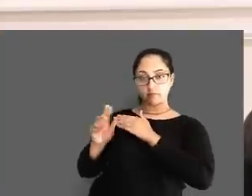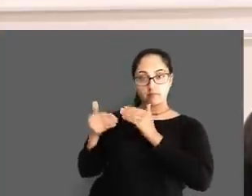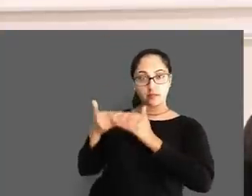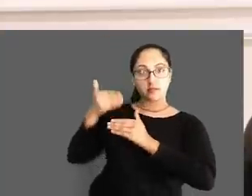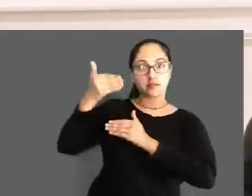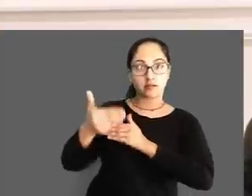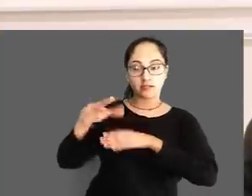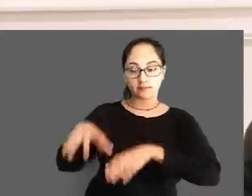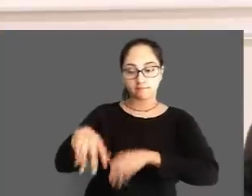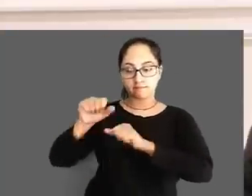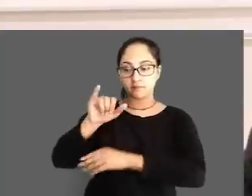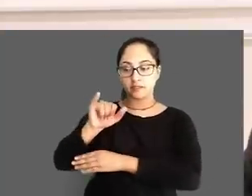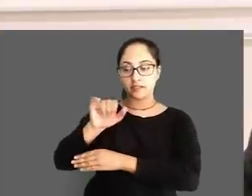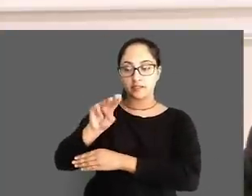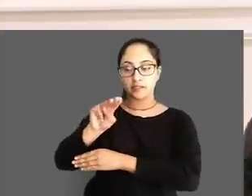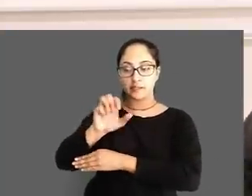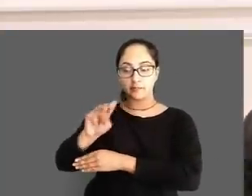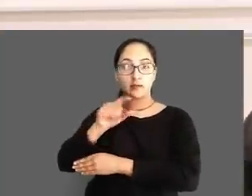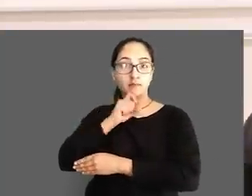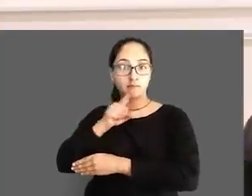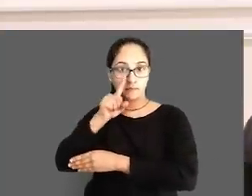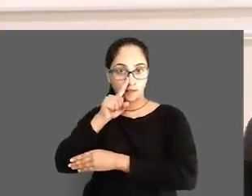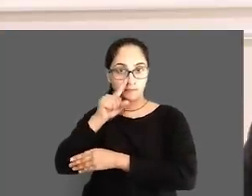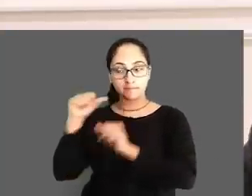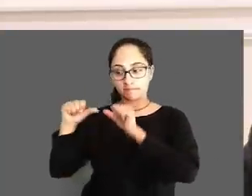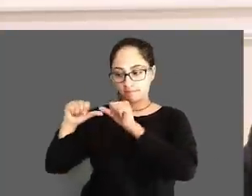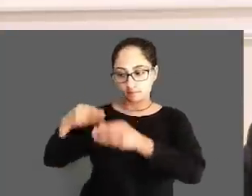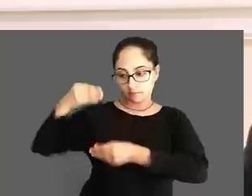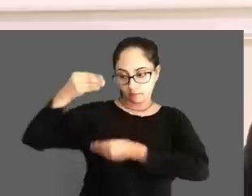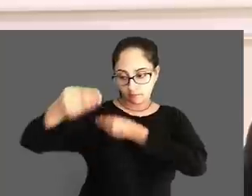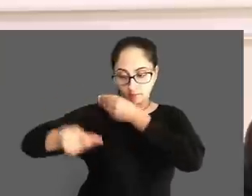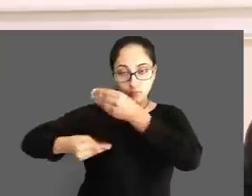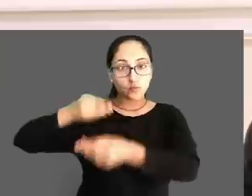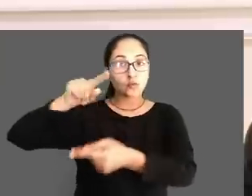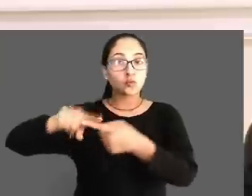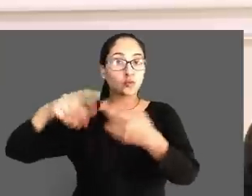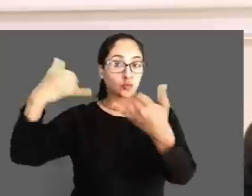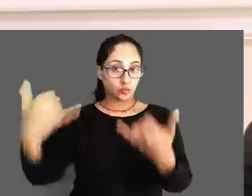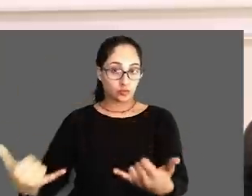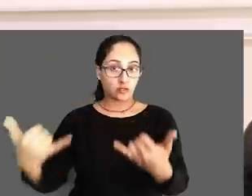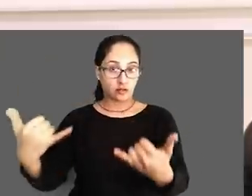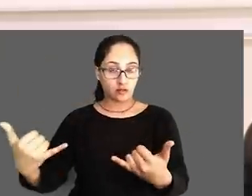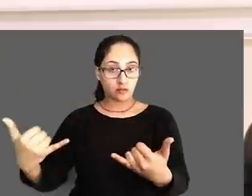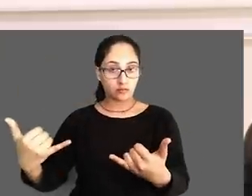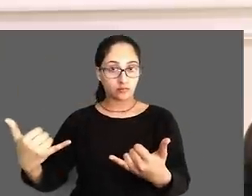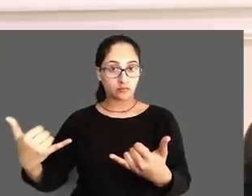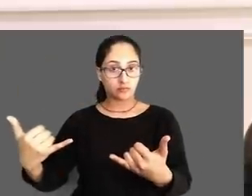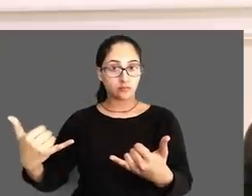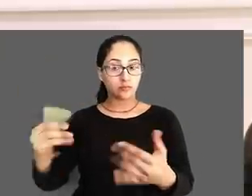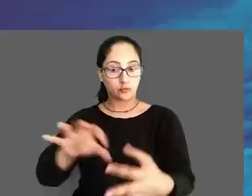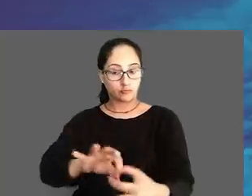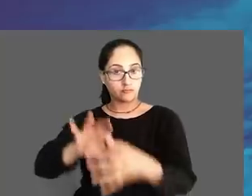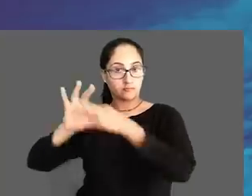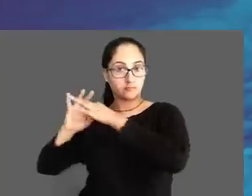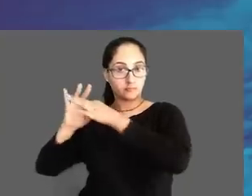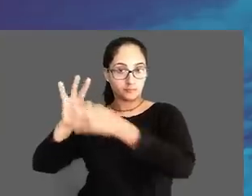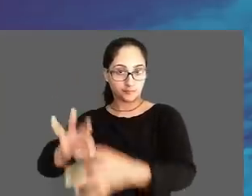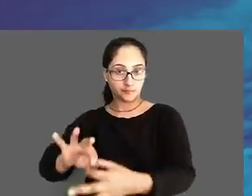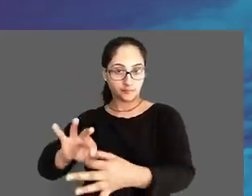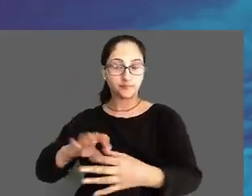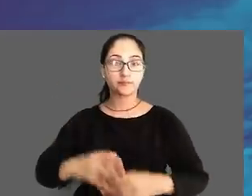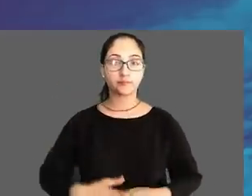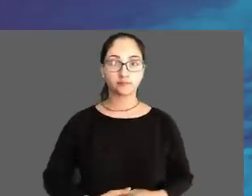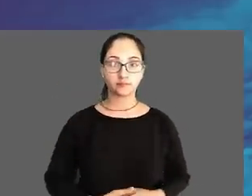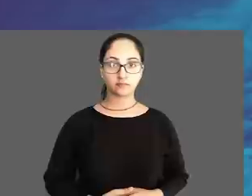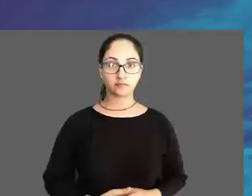present Imam that descends from the Prophet through Bibi Fatima and Hazrat Ali. And